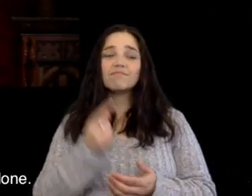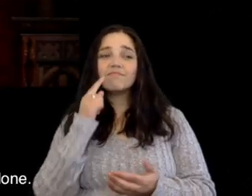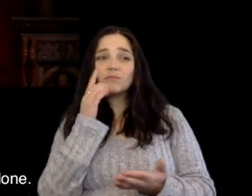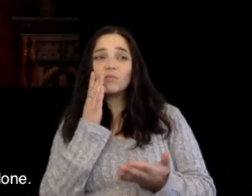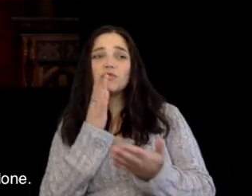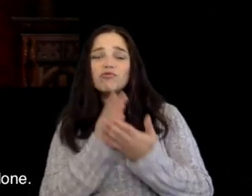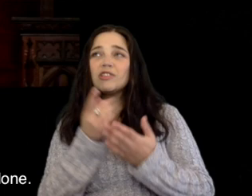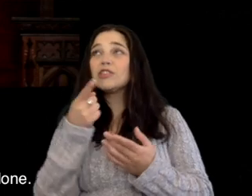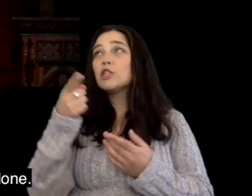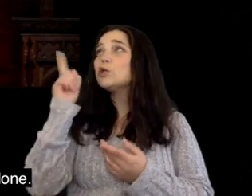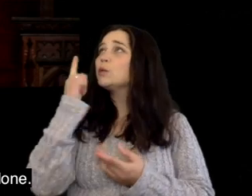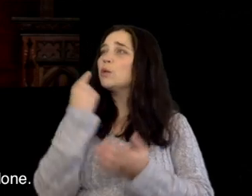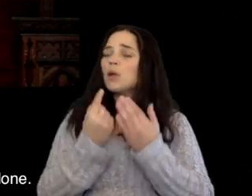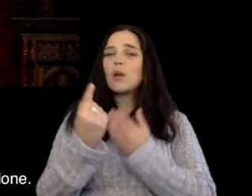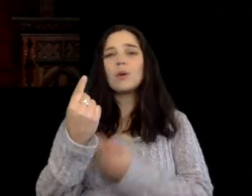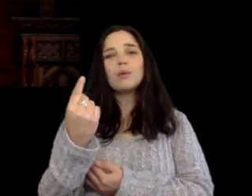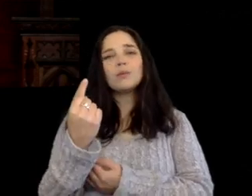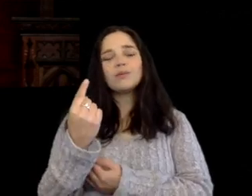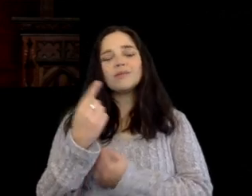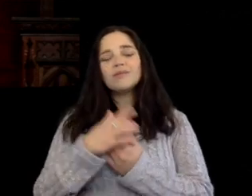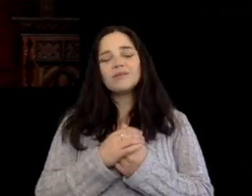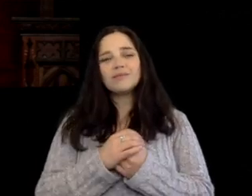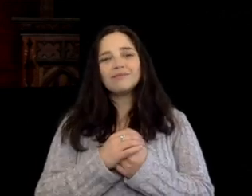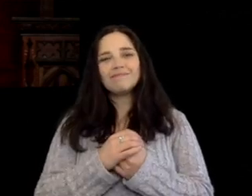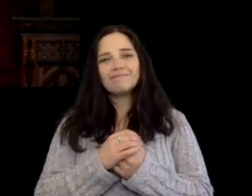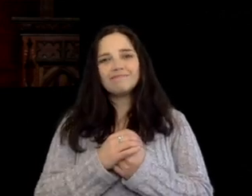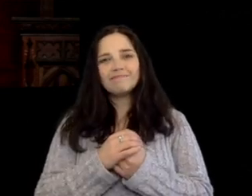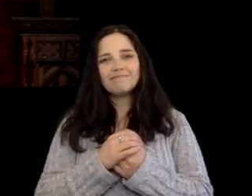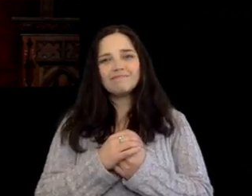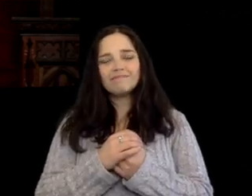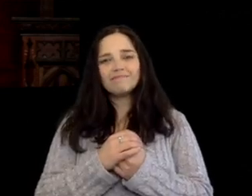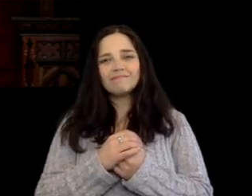For we trust in you alone.